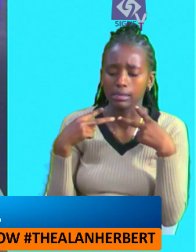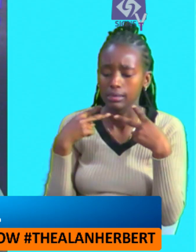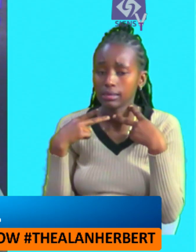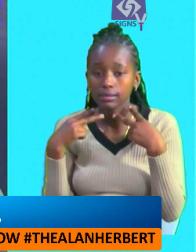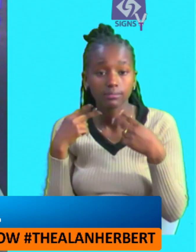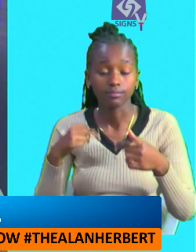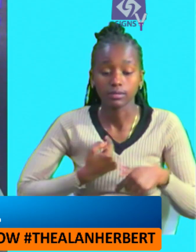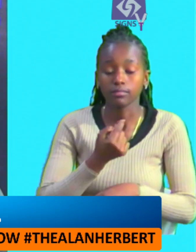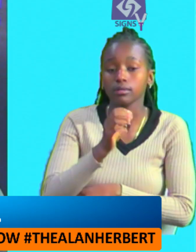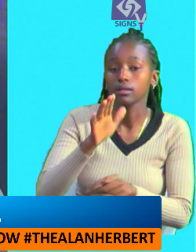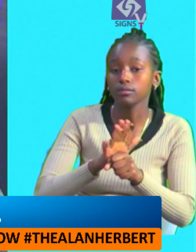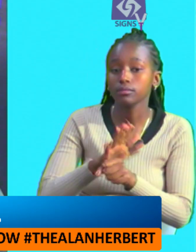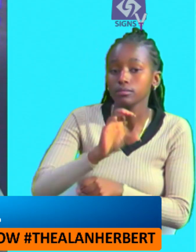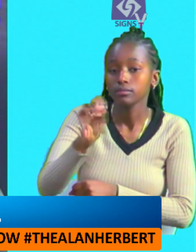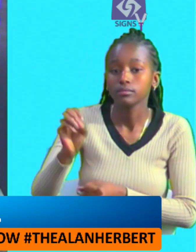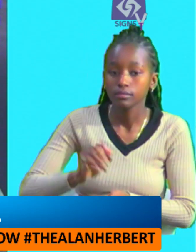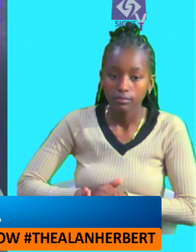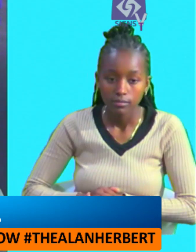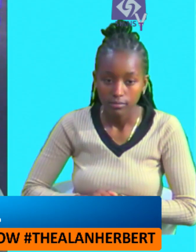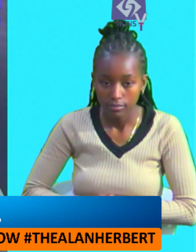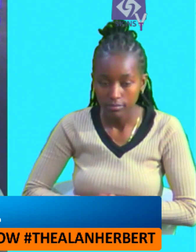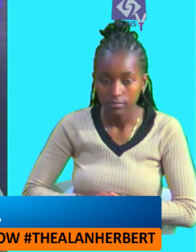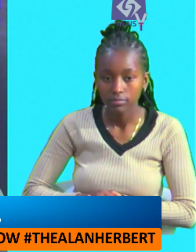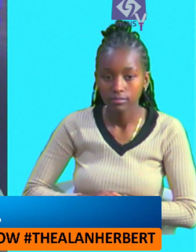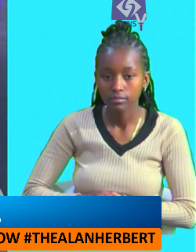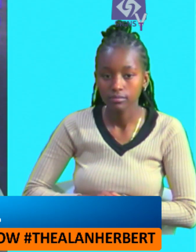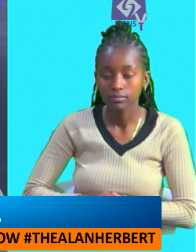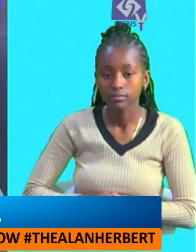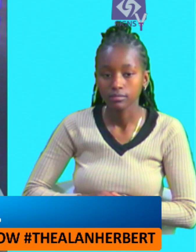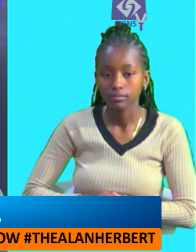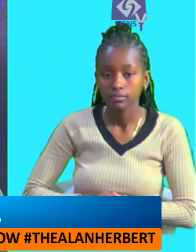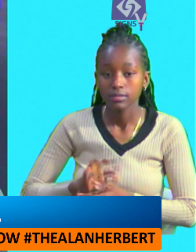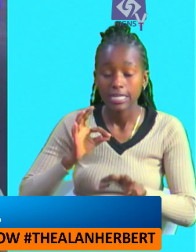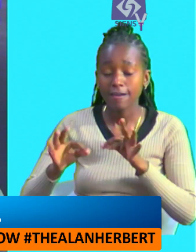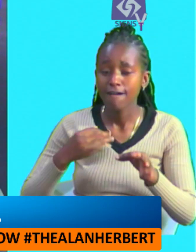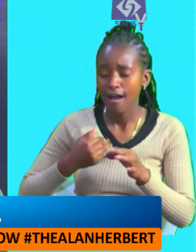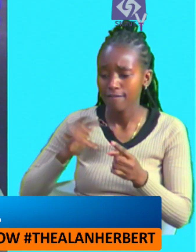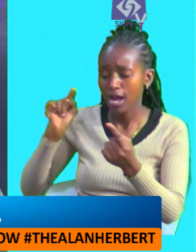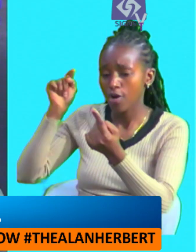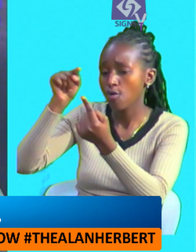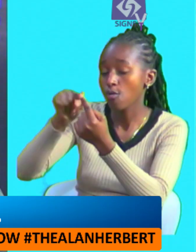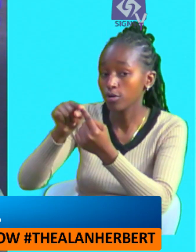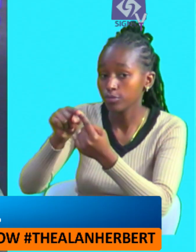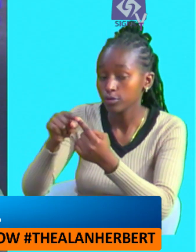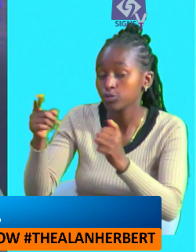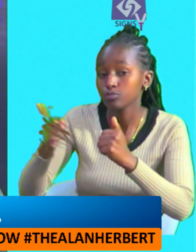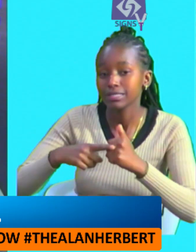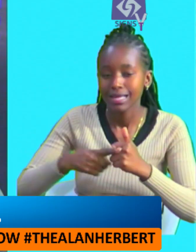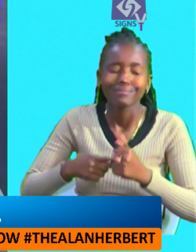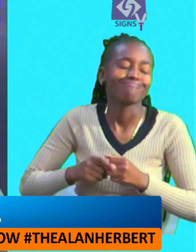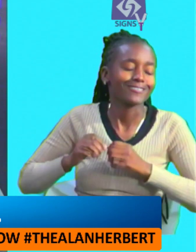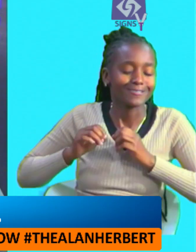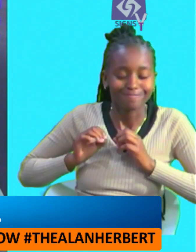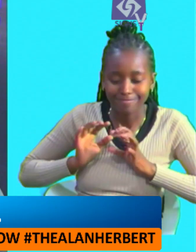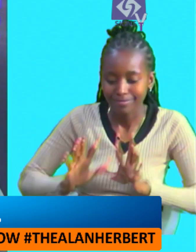the relative that you lost. Pole sana for that. It's okay. What would you consider when your friend triggered you